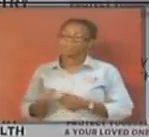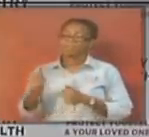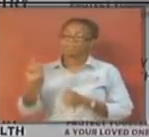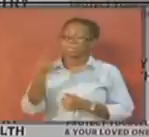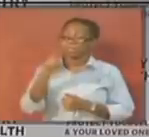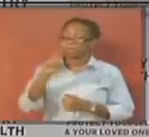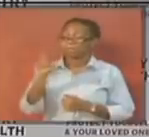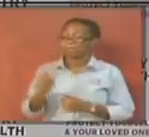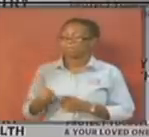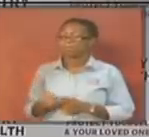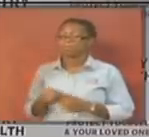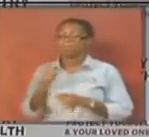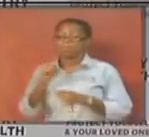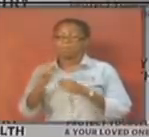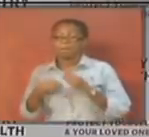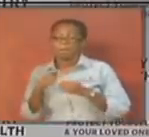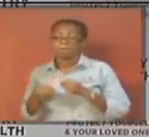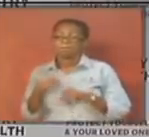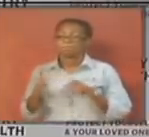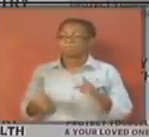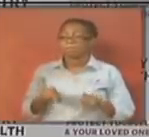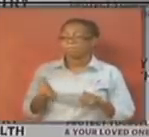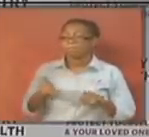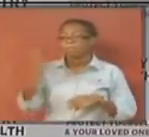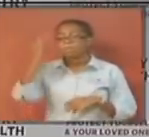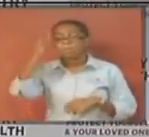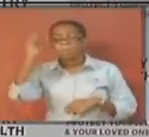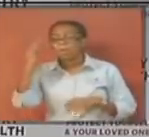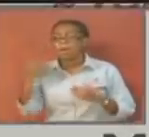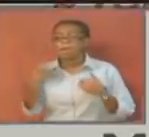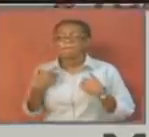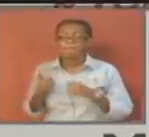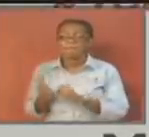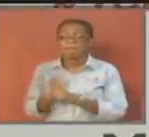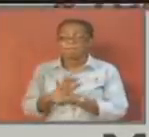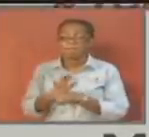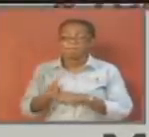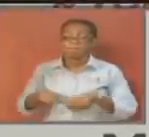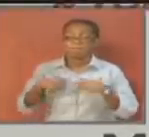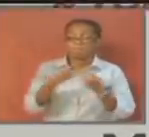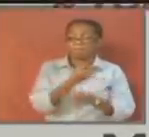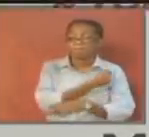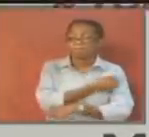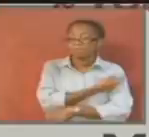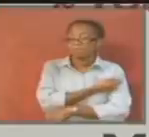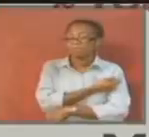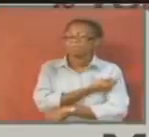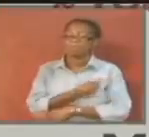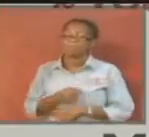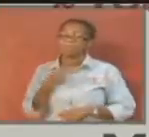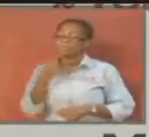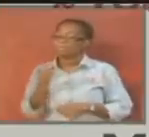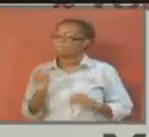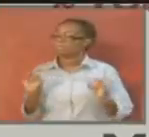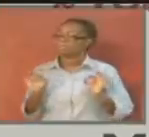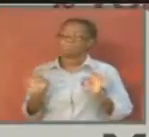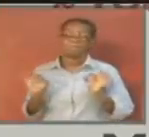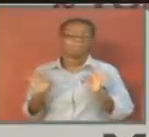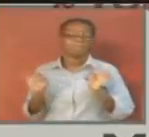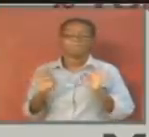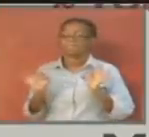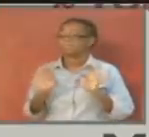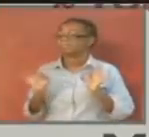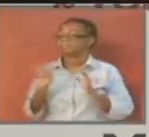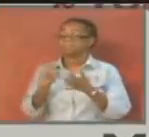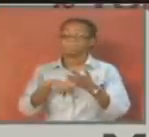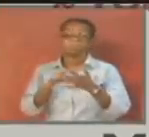know they have COVID-19 and goes for a vaccine. There's nothing in the literature that suggests that there will be complications arising out of